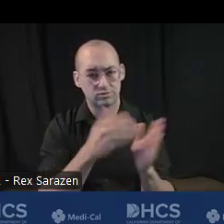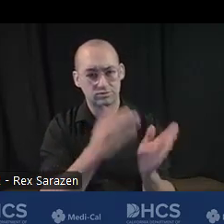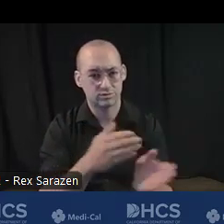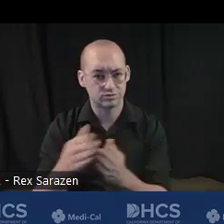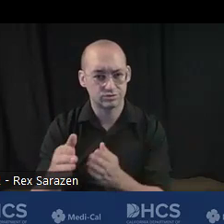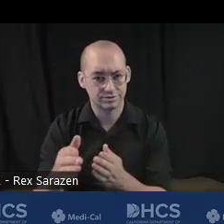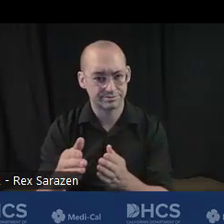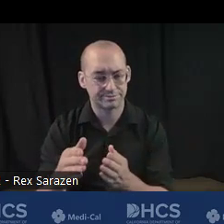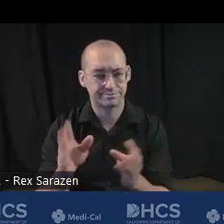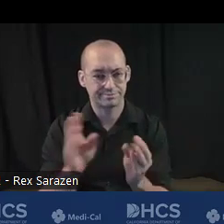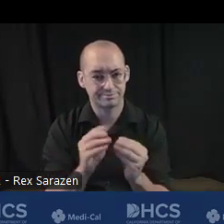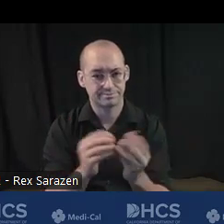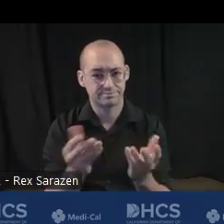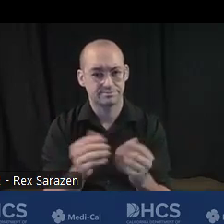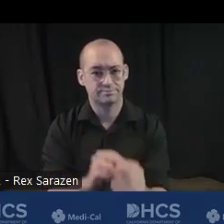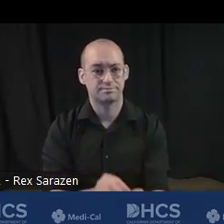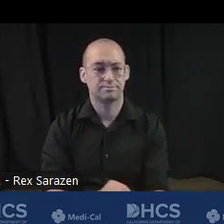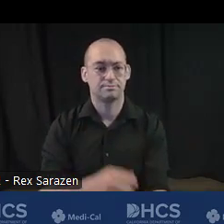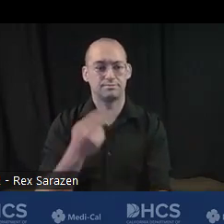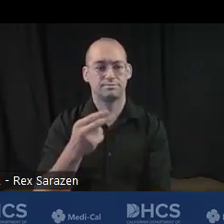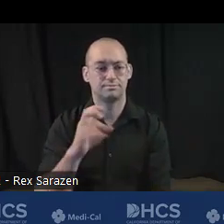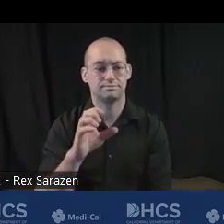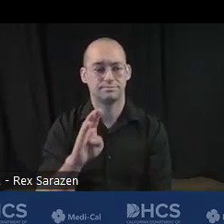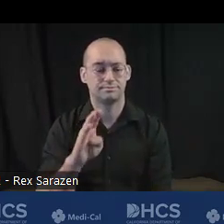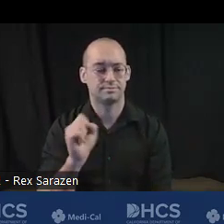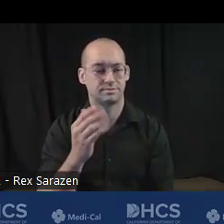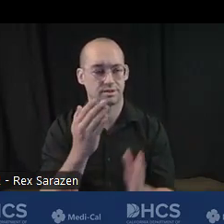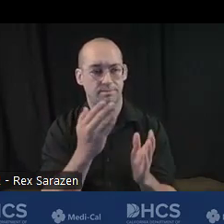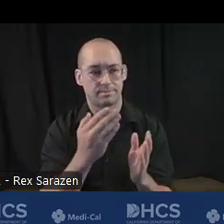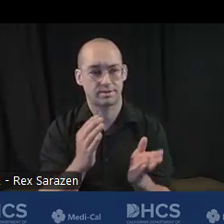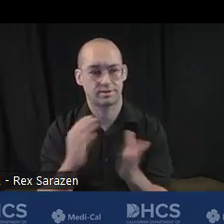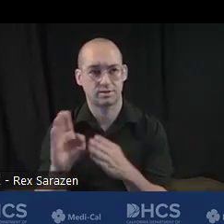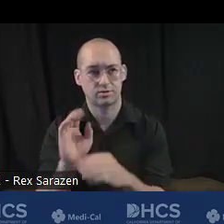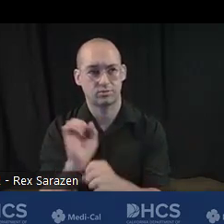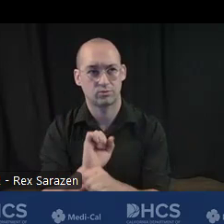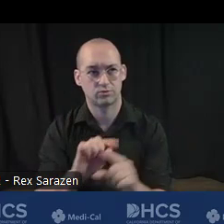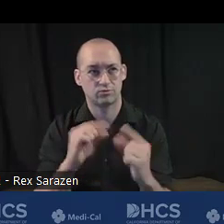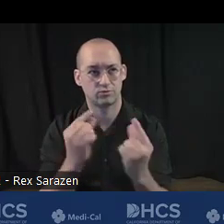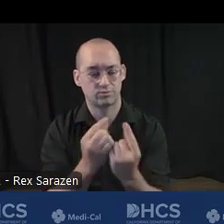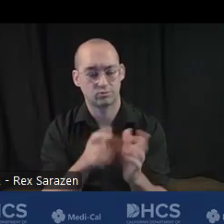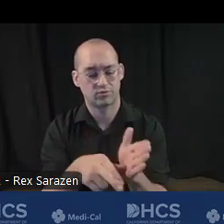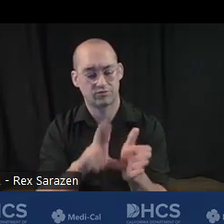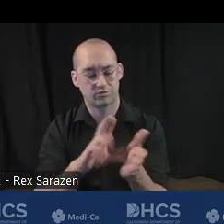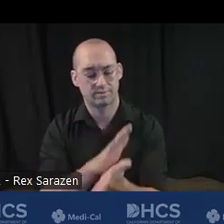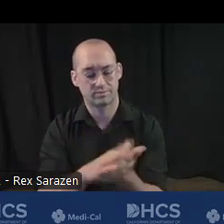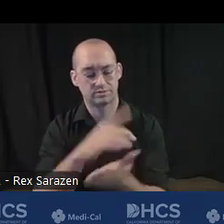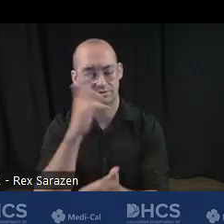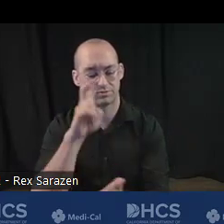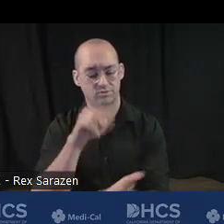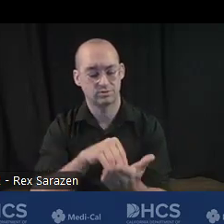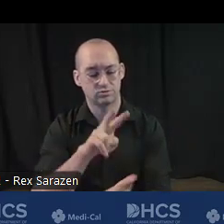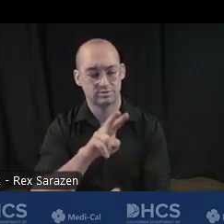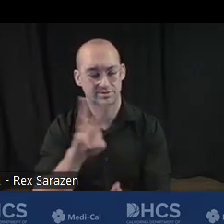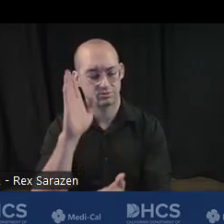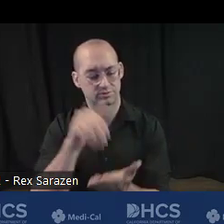And then HCBS planning, integration planning work group will review the concept paper in summer 2026, and it will be submitted to CMS